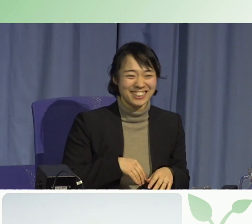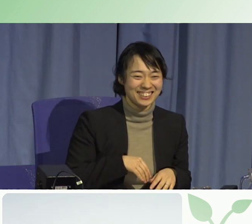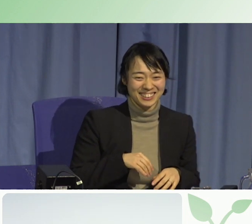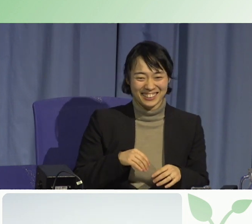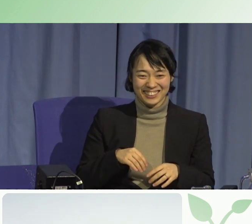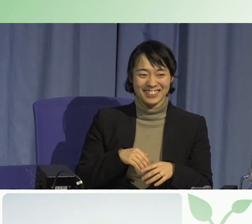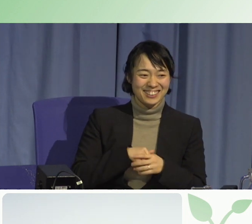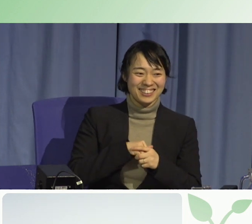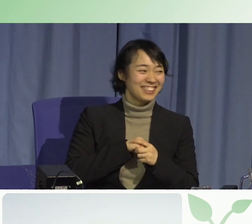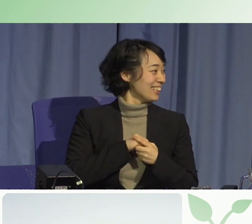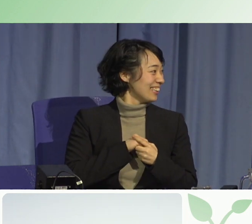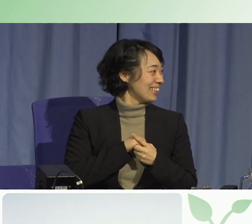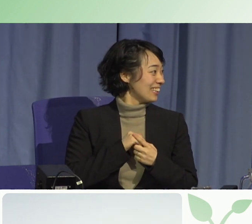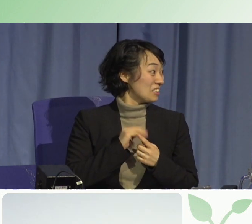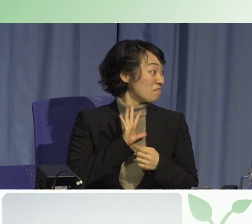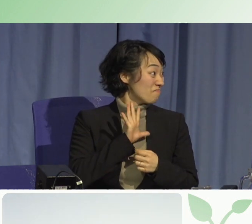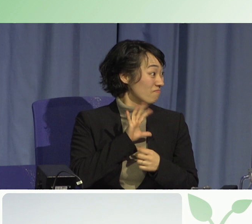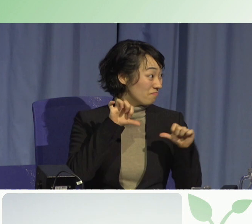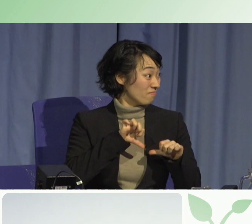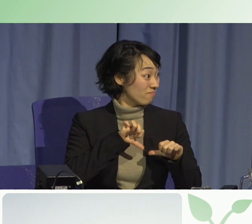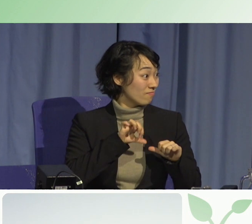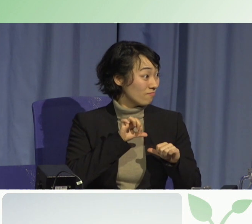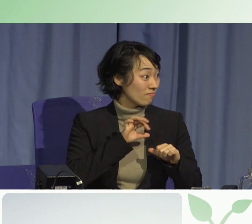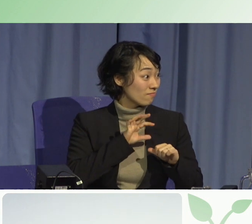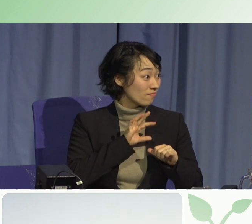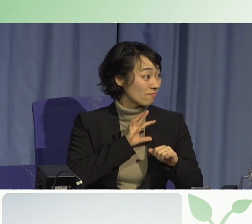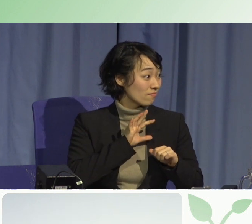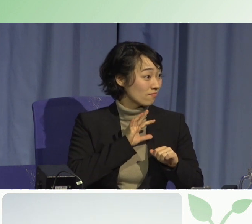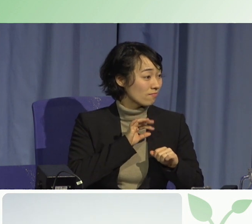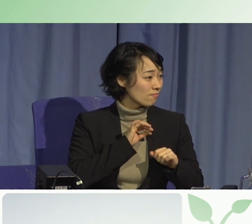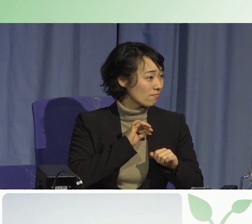That's very sad, but that's okay.